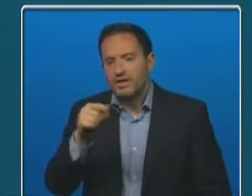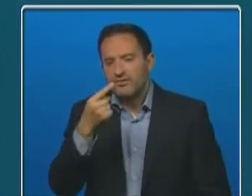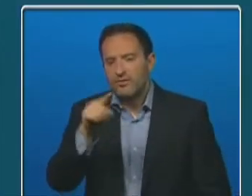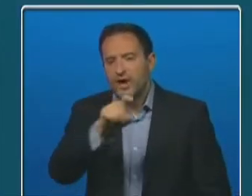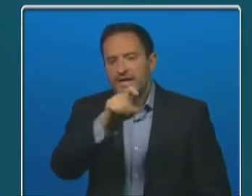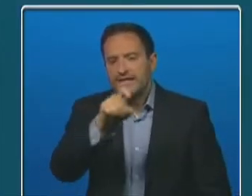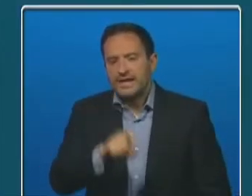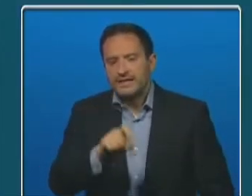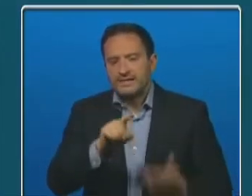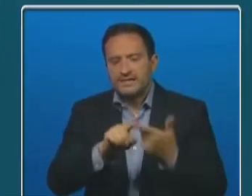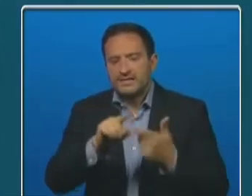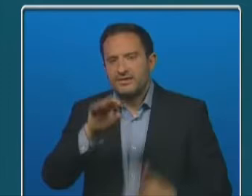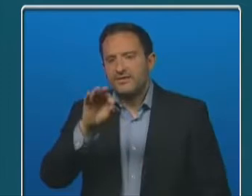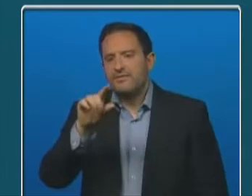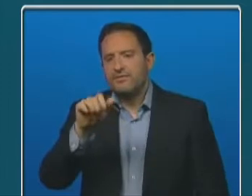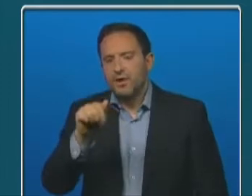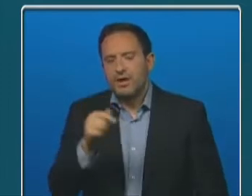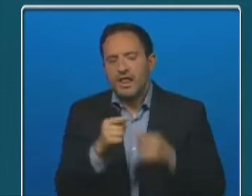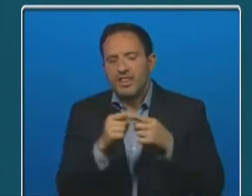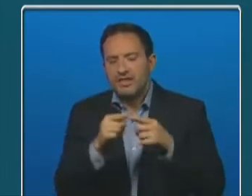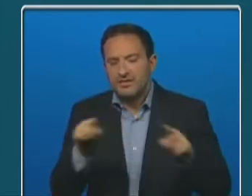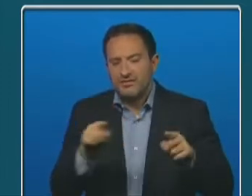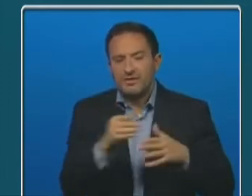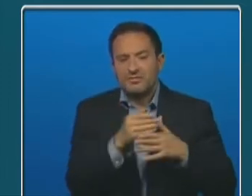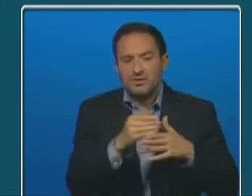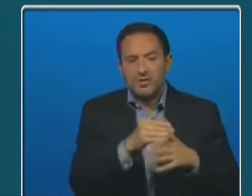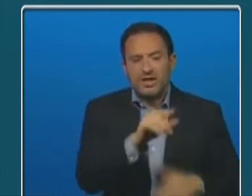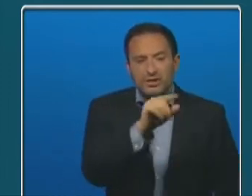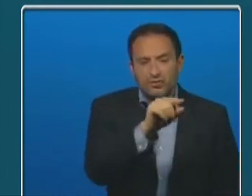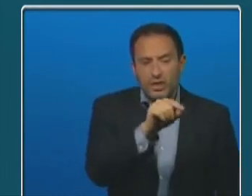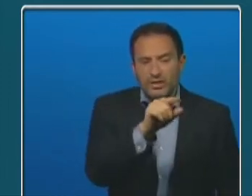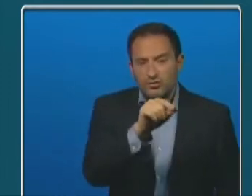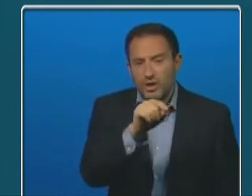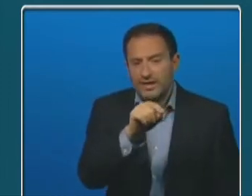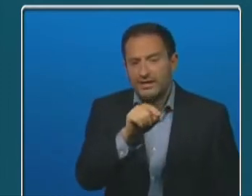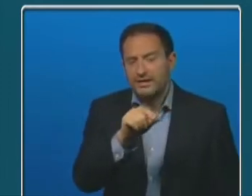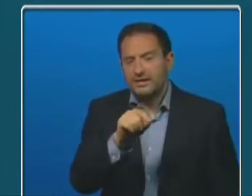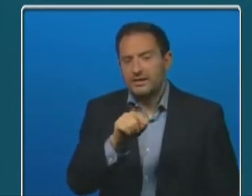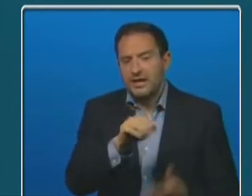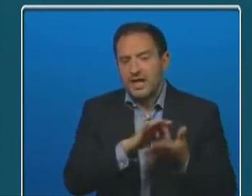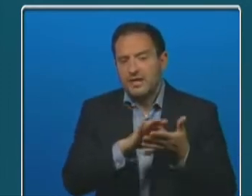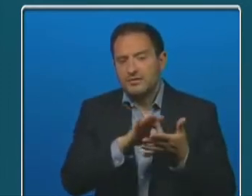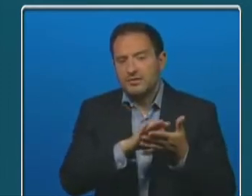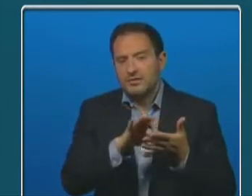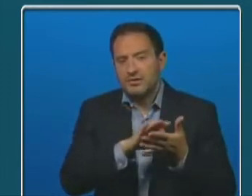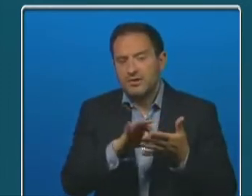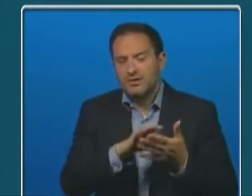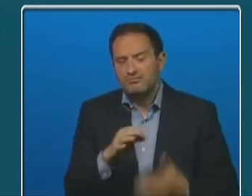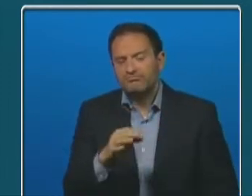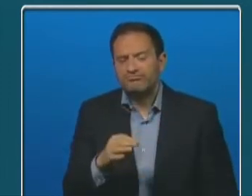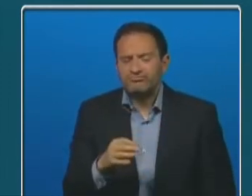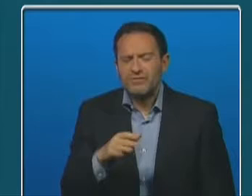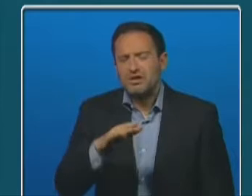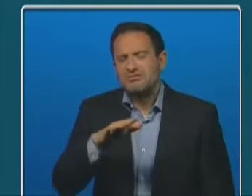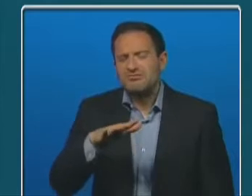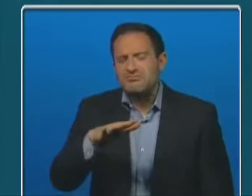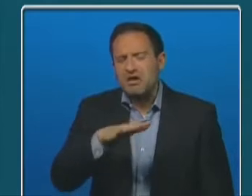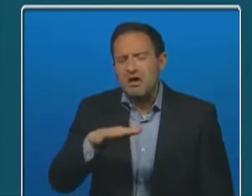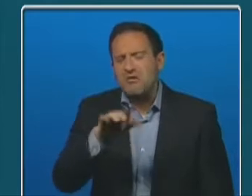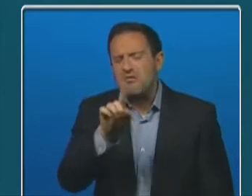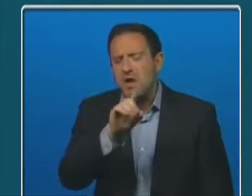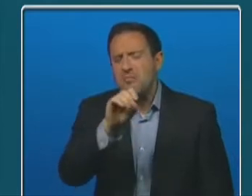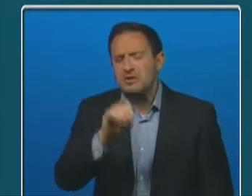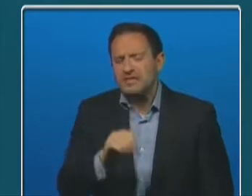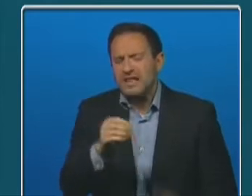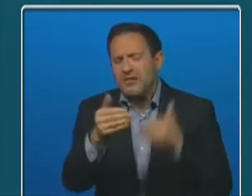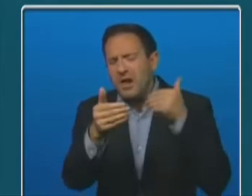Texas and Florida, the difference between the 2020 census count and the estimates was within about 1%. So they were